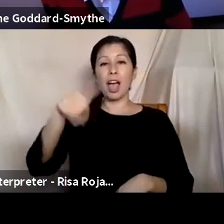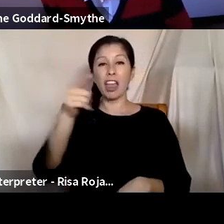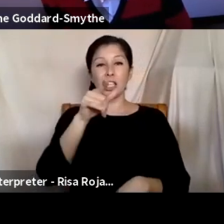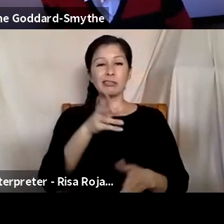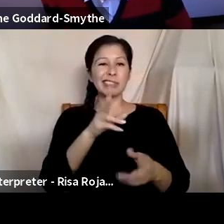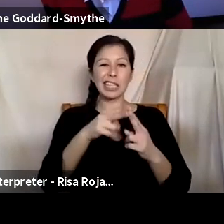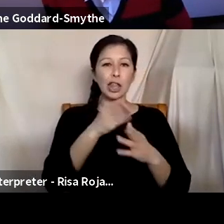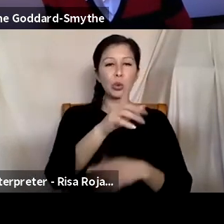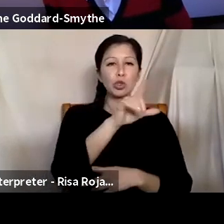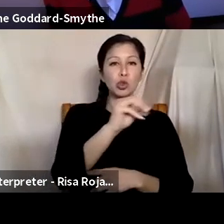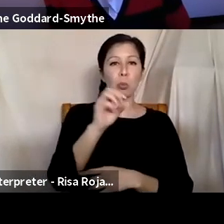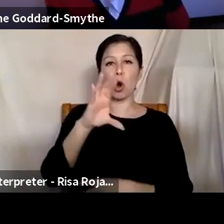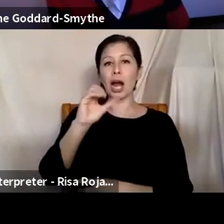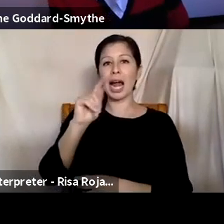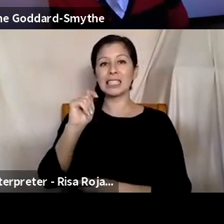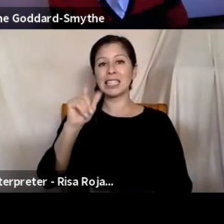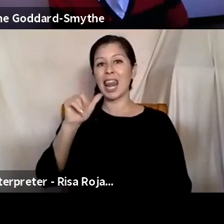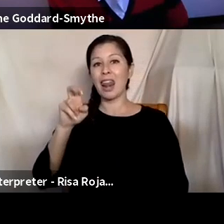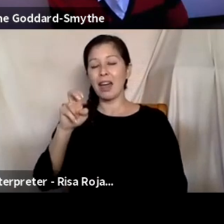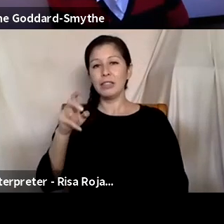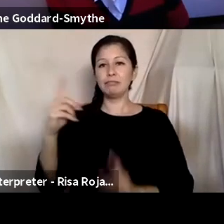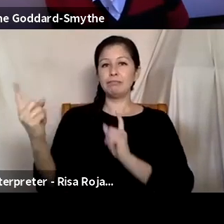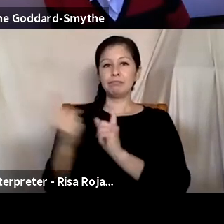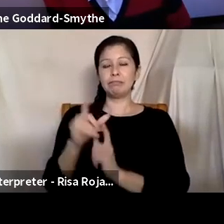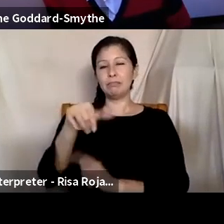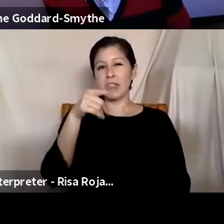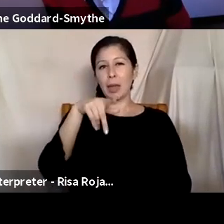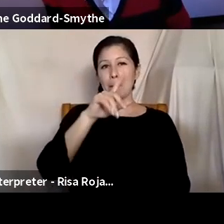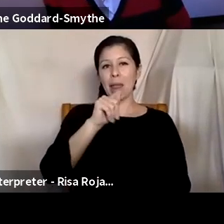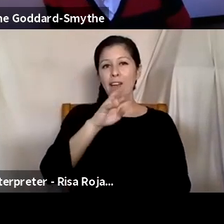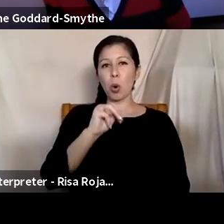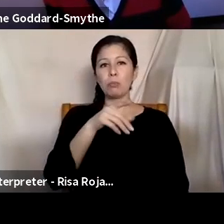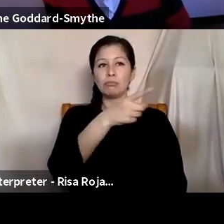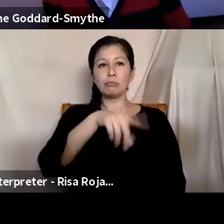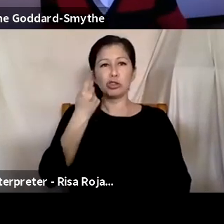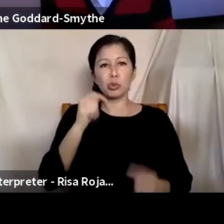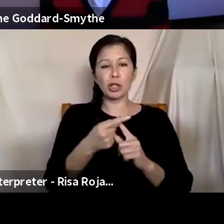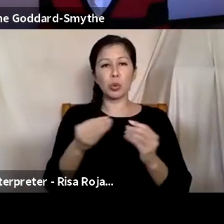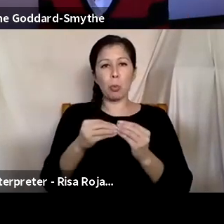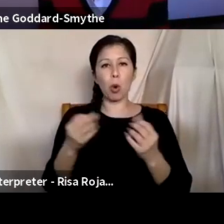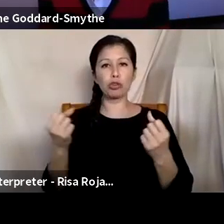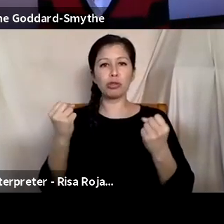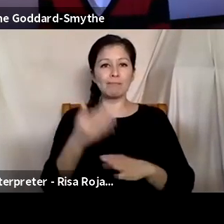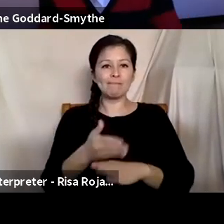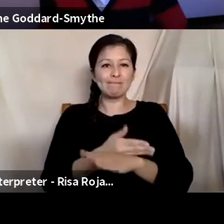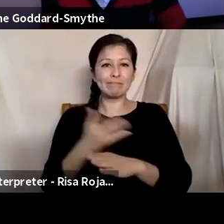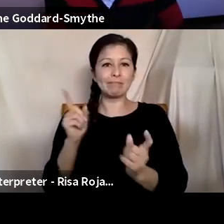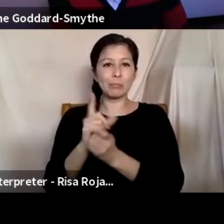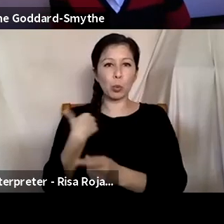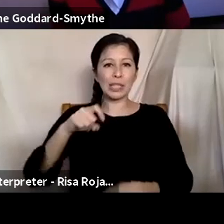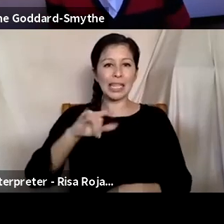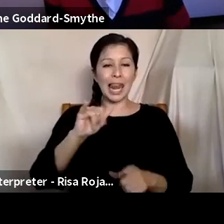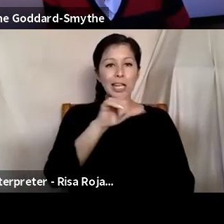or EcoCast Live. There's a couple of other platforms that are attempting to get as strong and good as